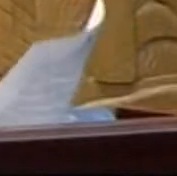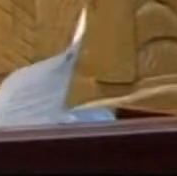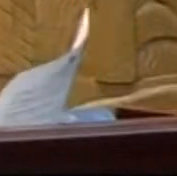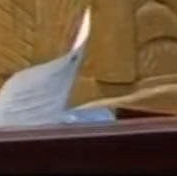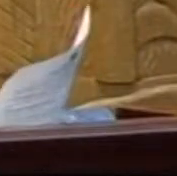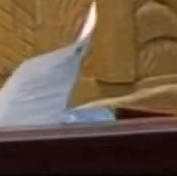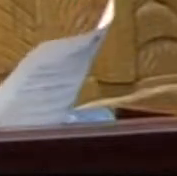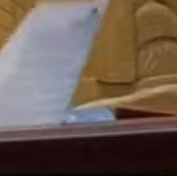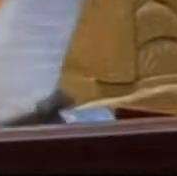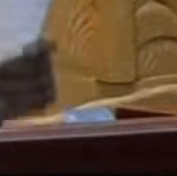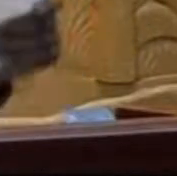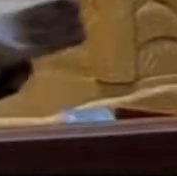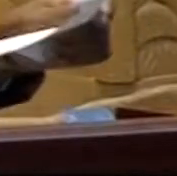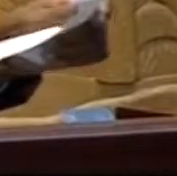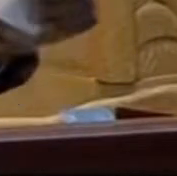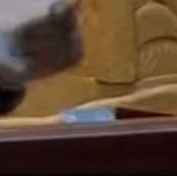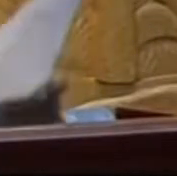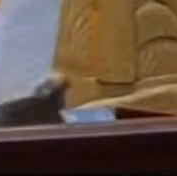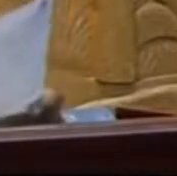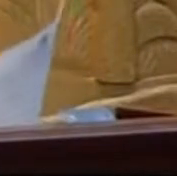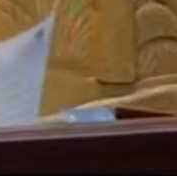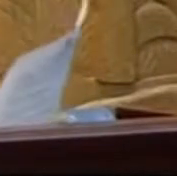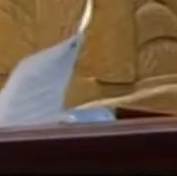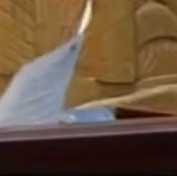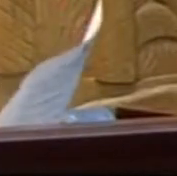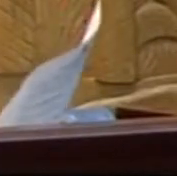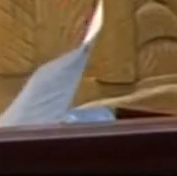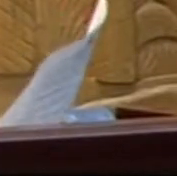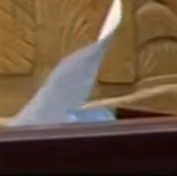answer? Because next week, Mr. Speaker, the allegation is that